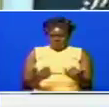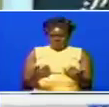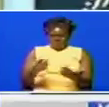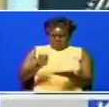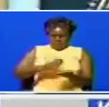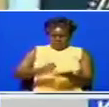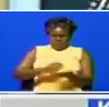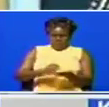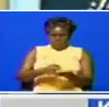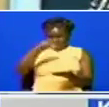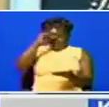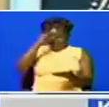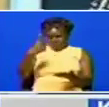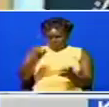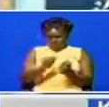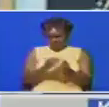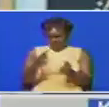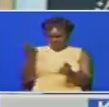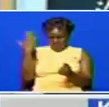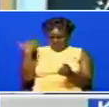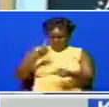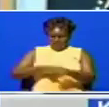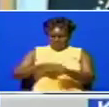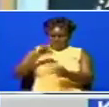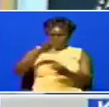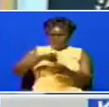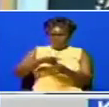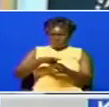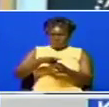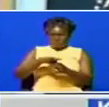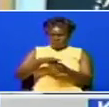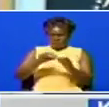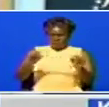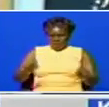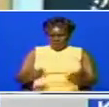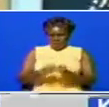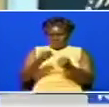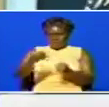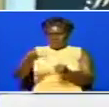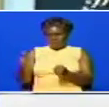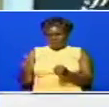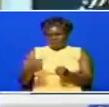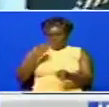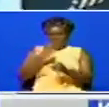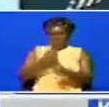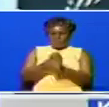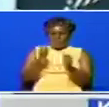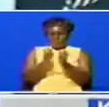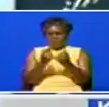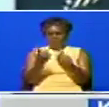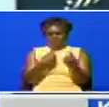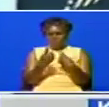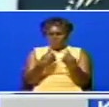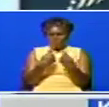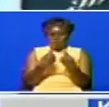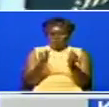in 2013 when the last election took place. And in the aftermath of that, I had occasion to work with and talk to both